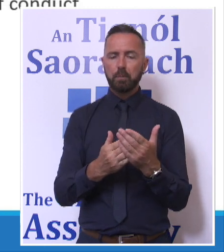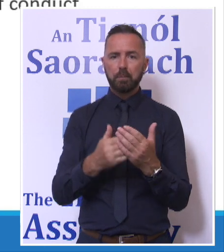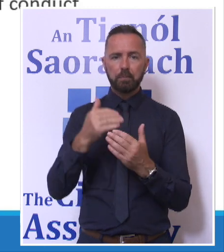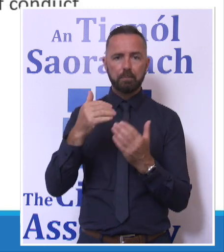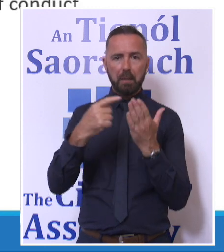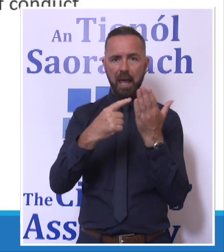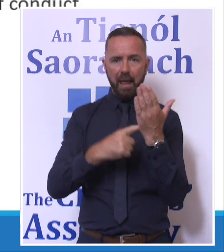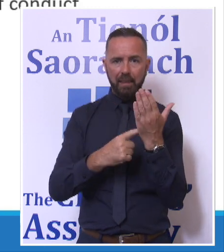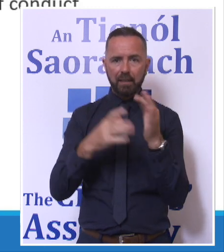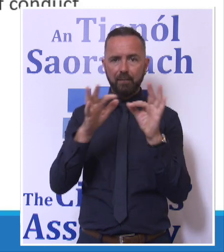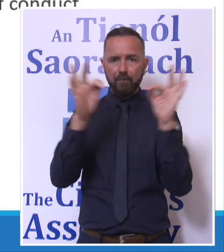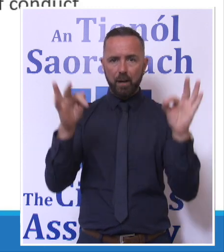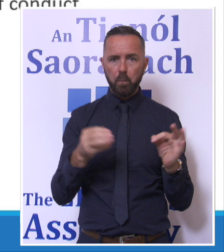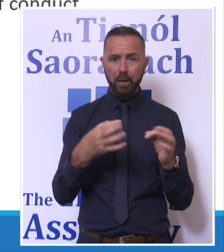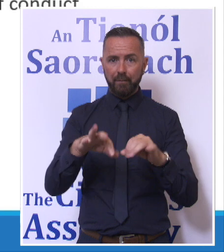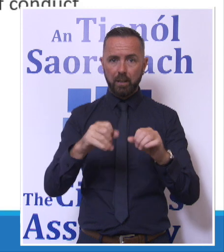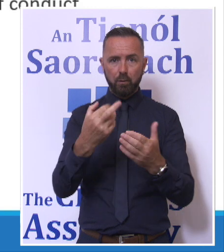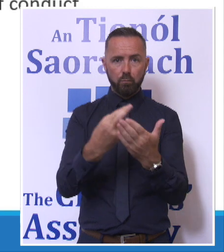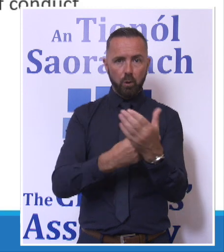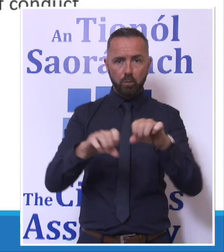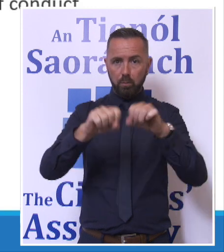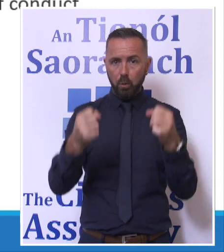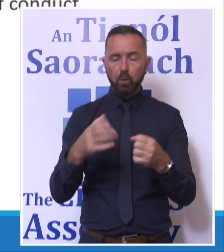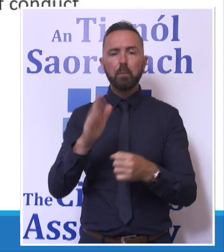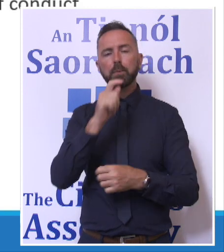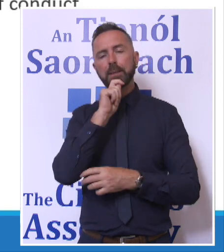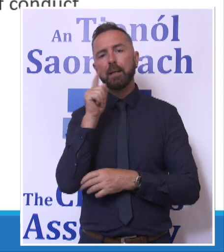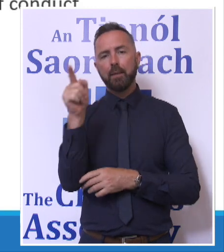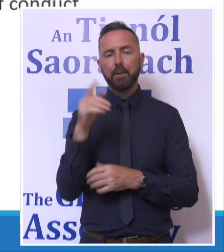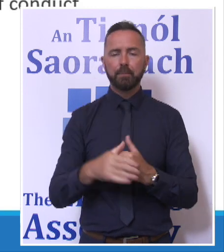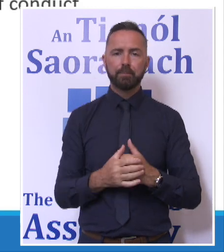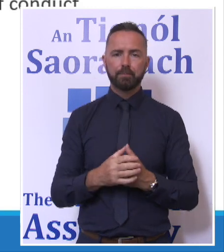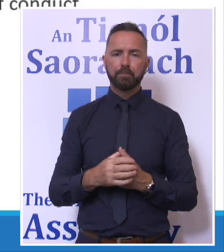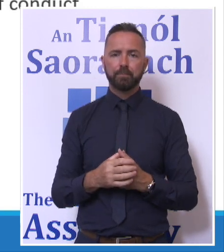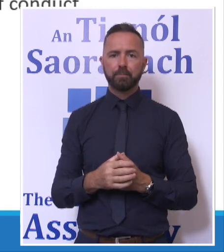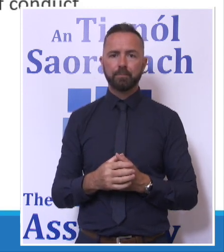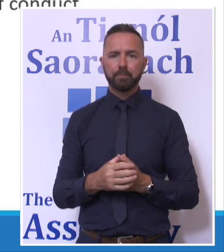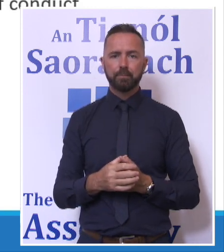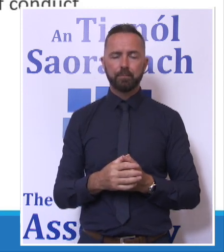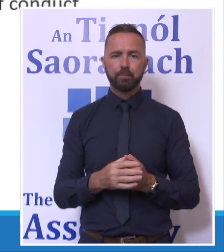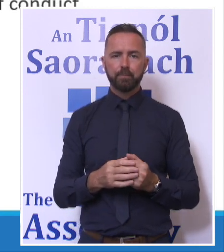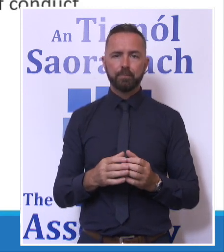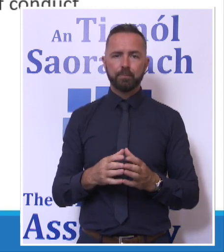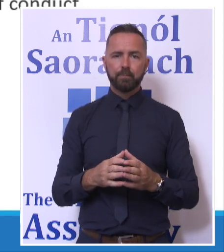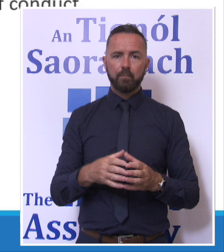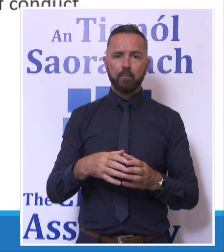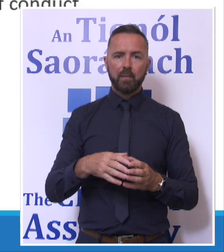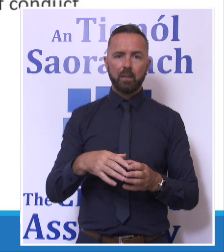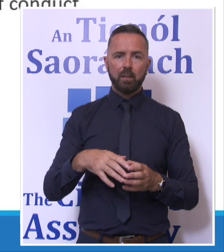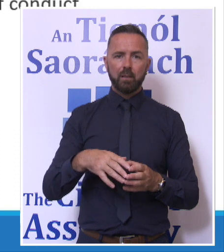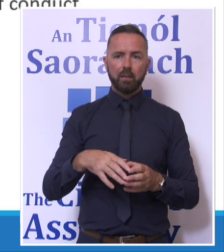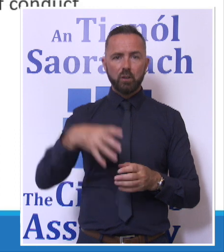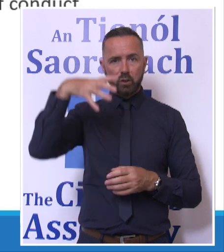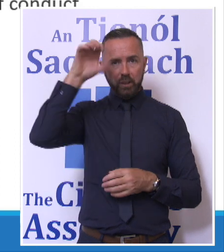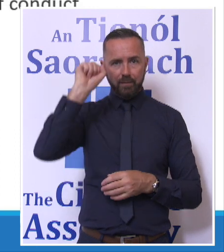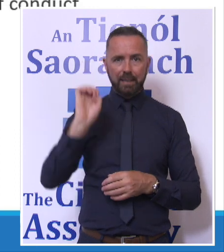of conduct by the Chief Executive or Deputy Chief or elected members. And the Chief Executive must also